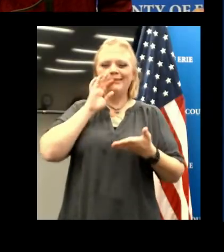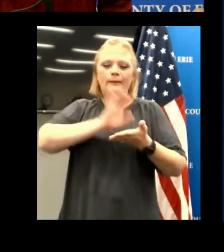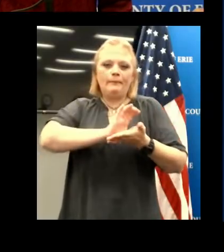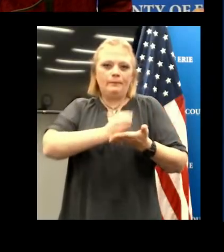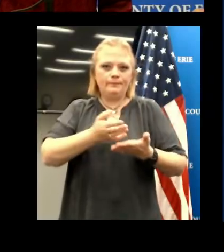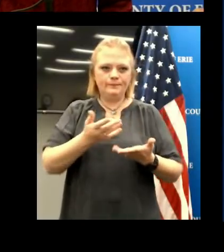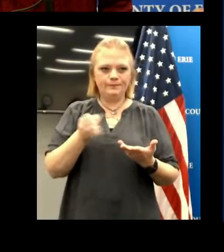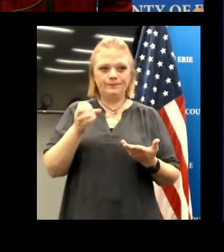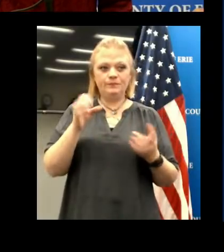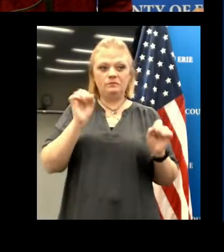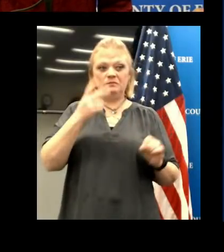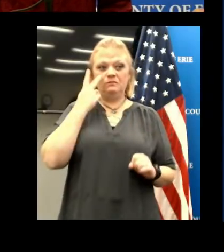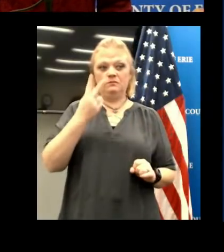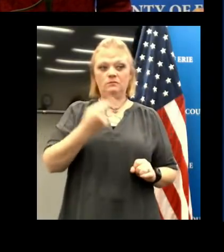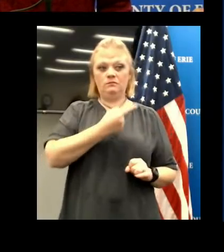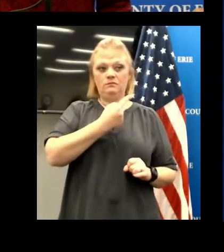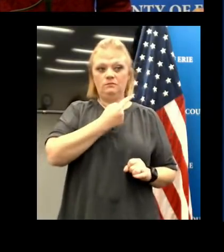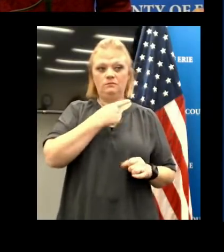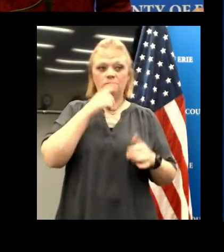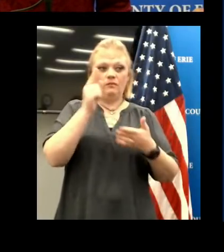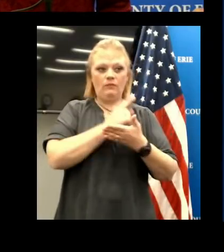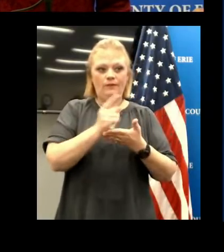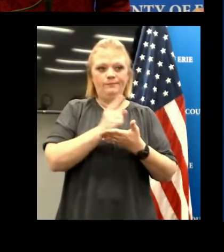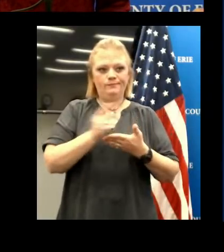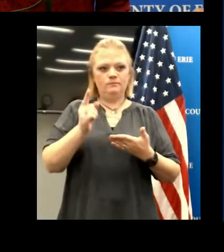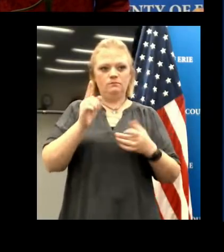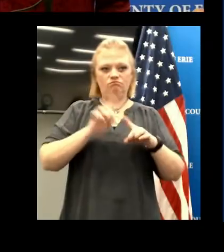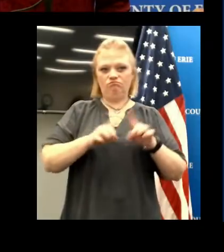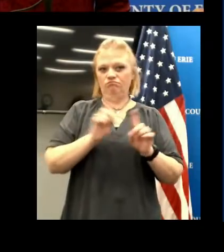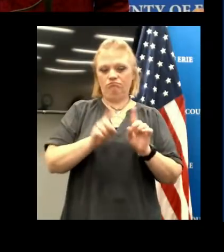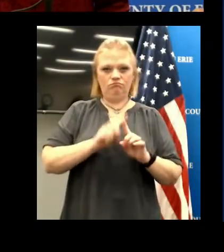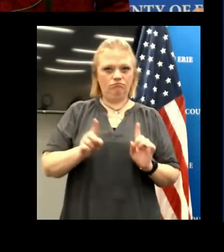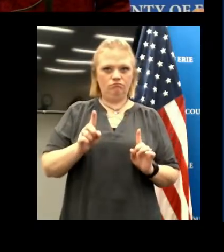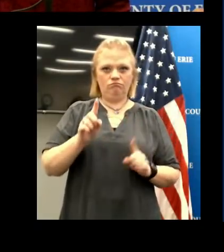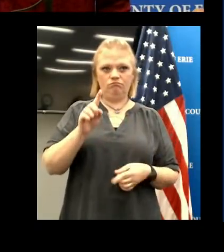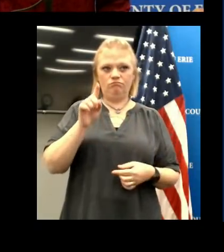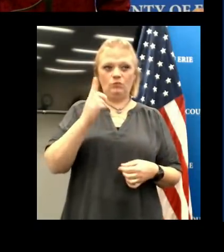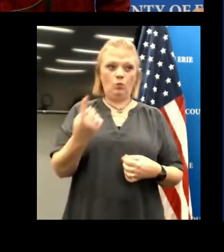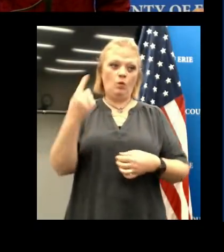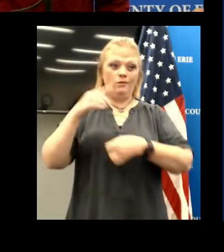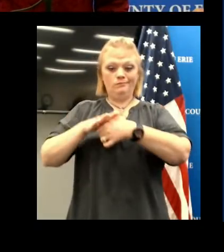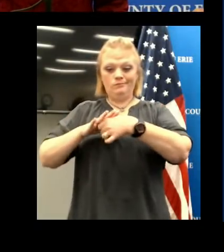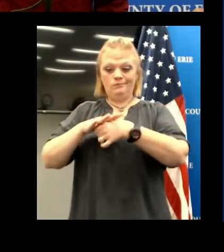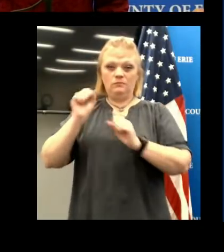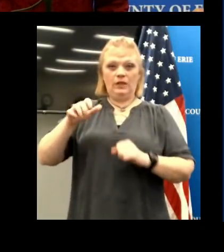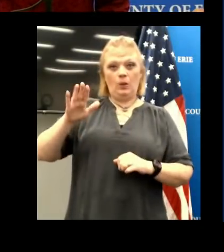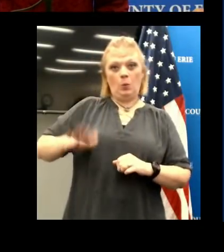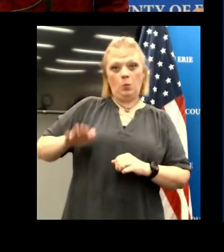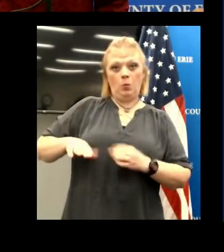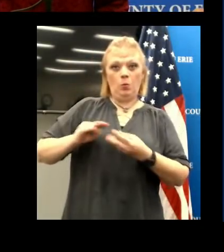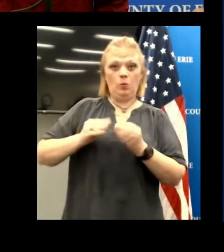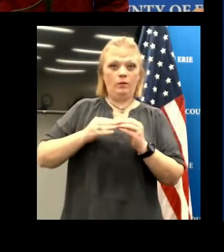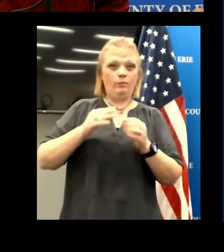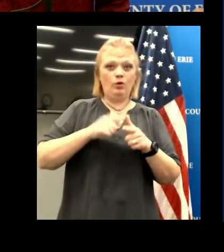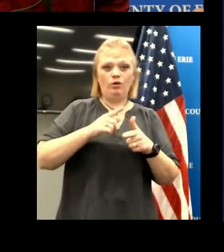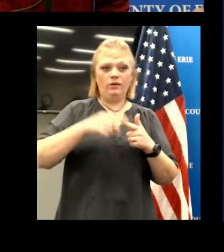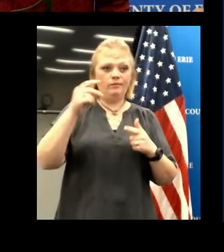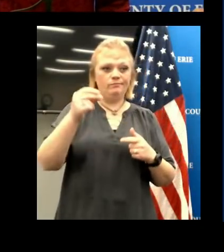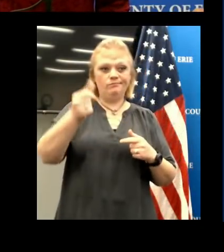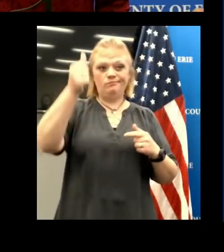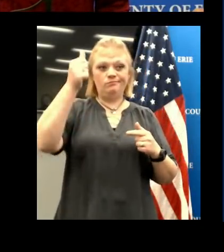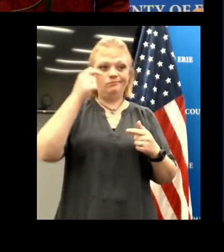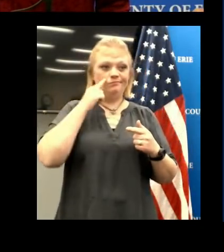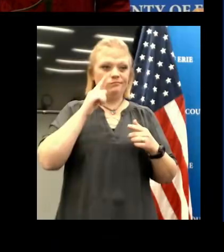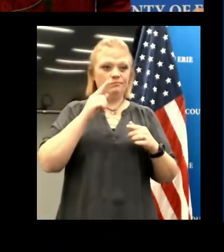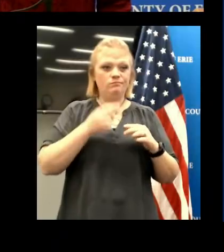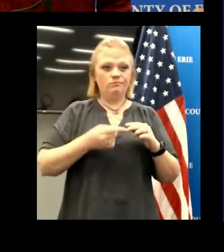So you can see that every week it's different, and a zip code can have a low number, and then all of a sudden they can